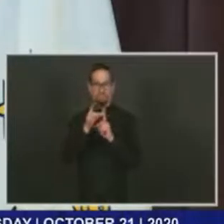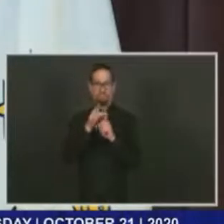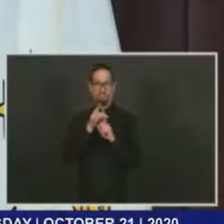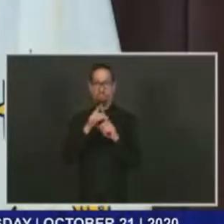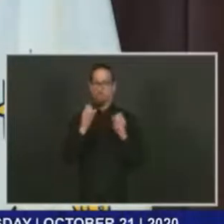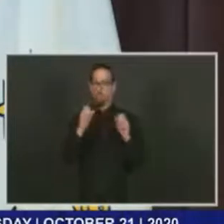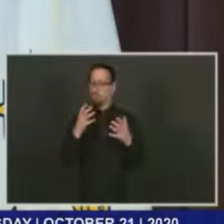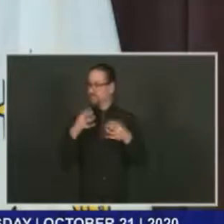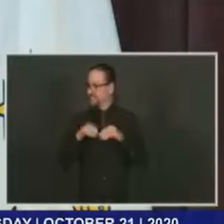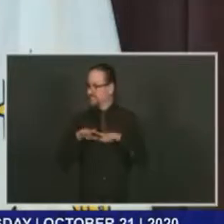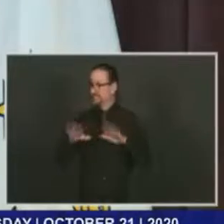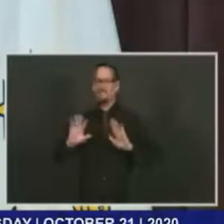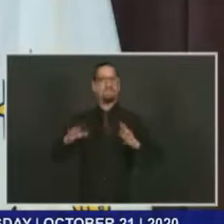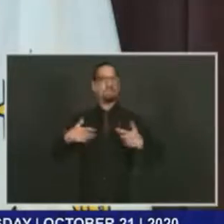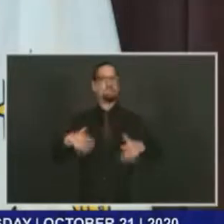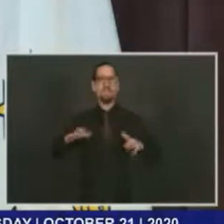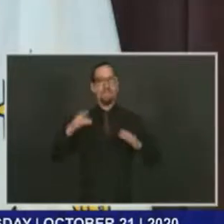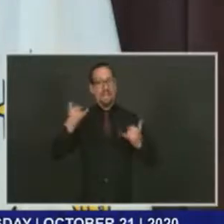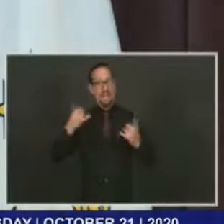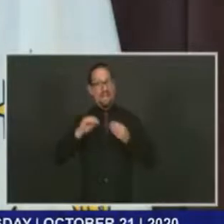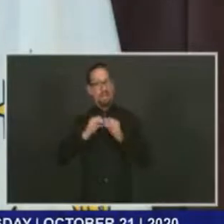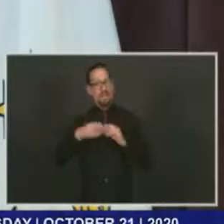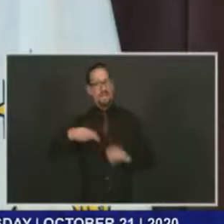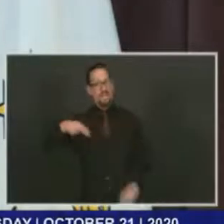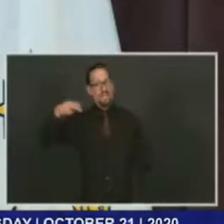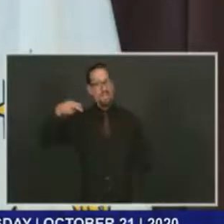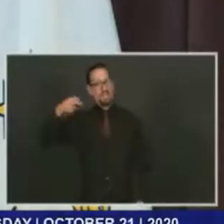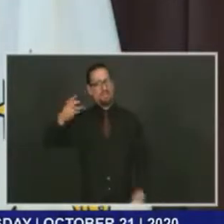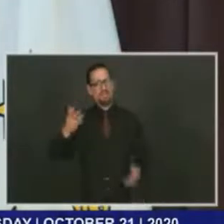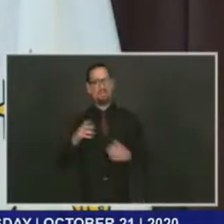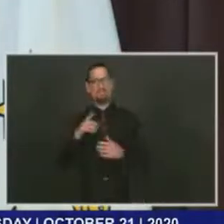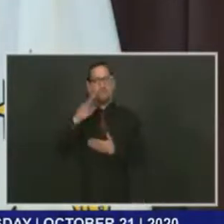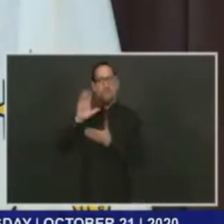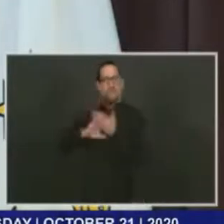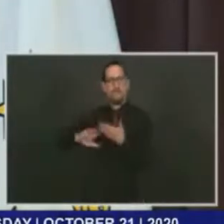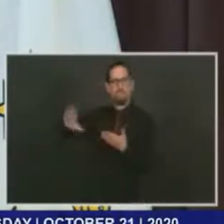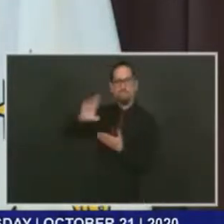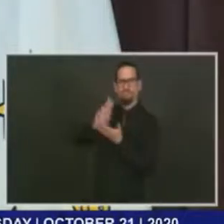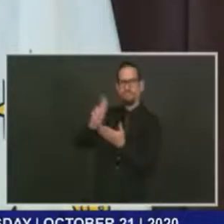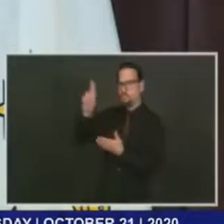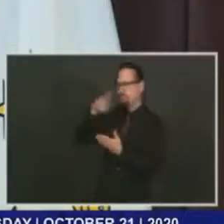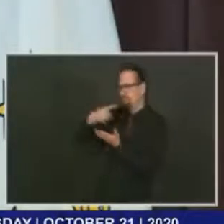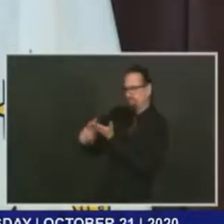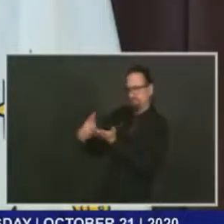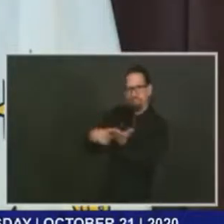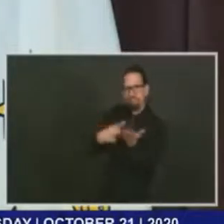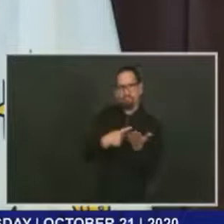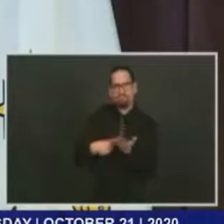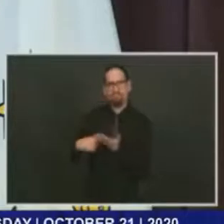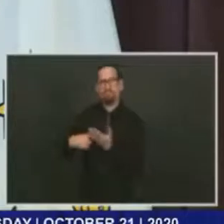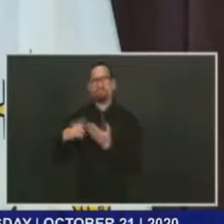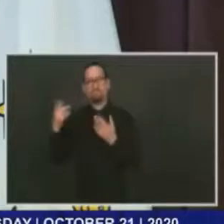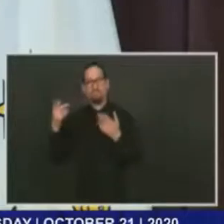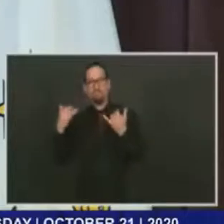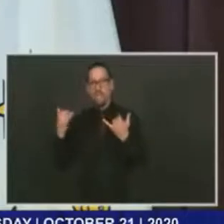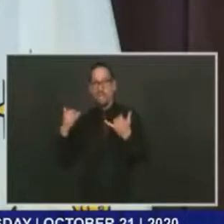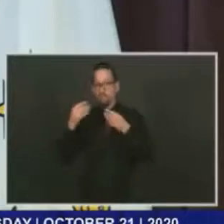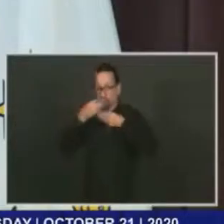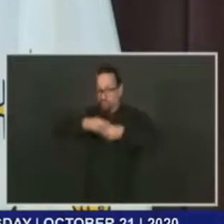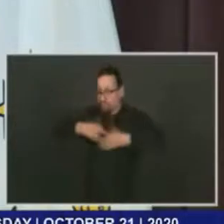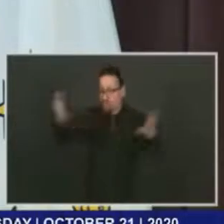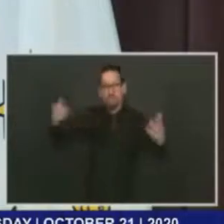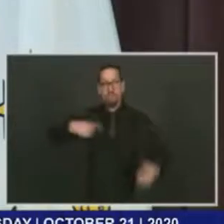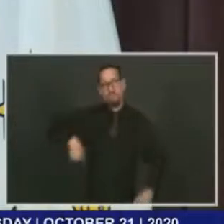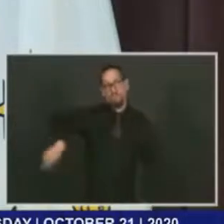may work with our colleges and universities to tell students before they go back home for Thanksgiving, also stay